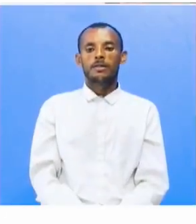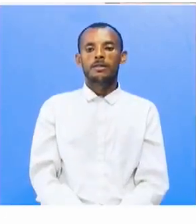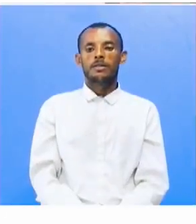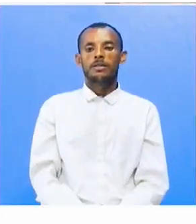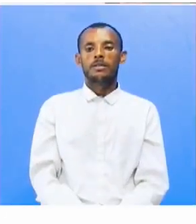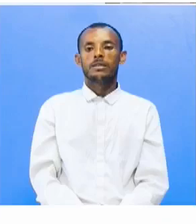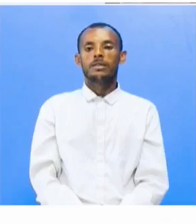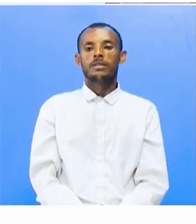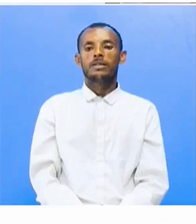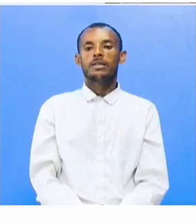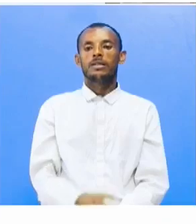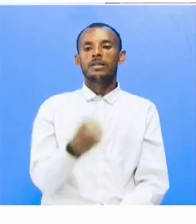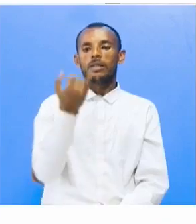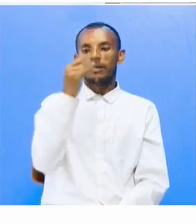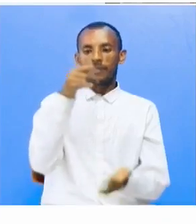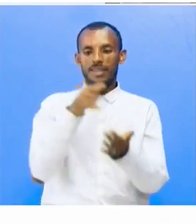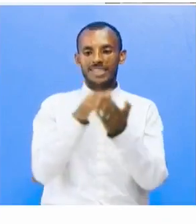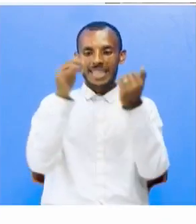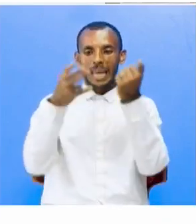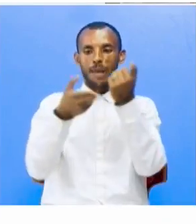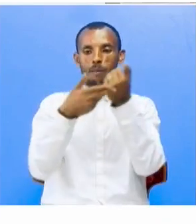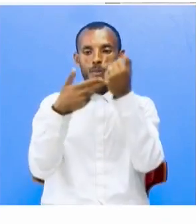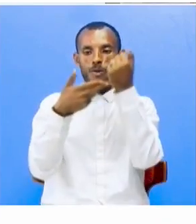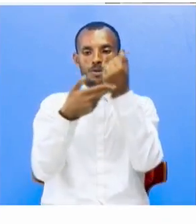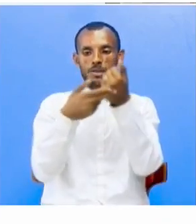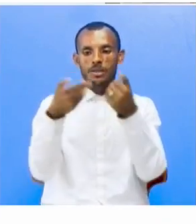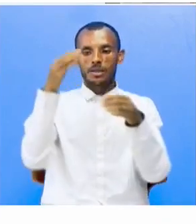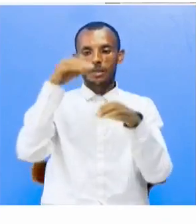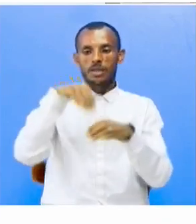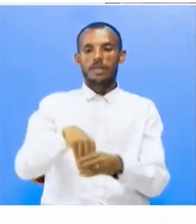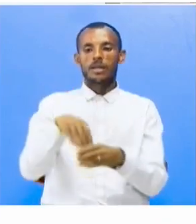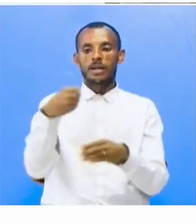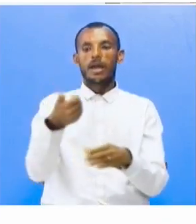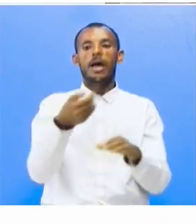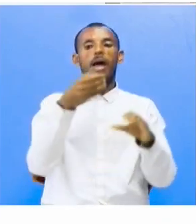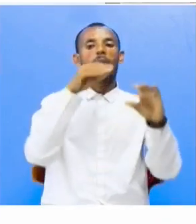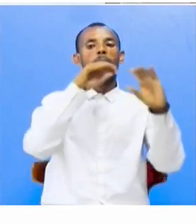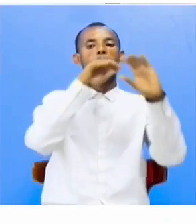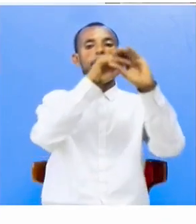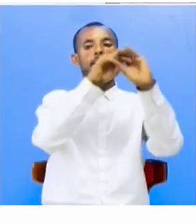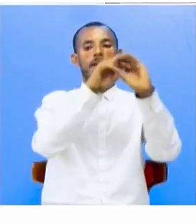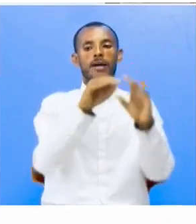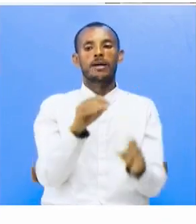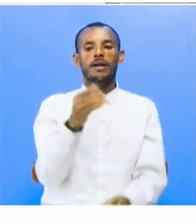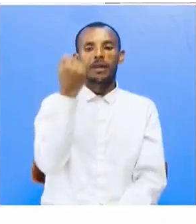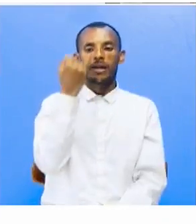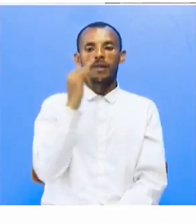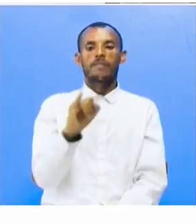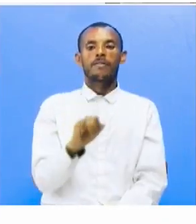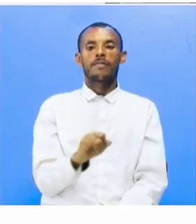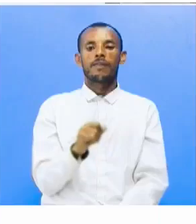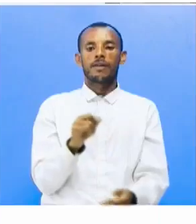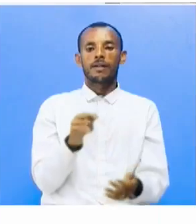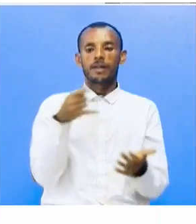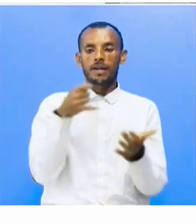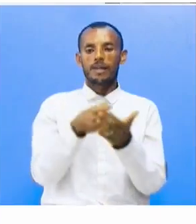If it is deposited in a bank, if it is